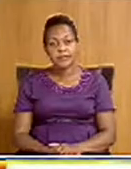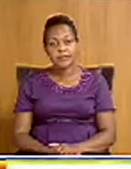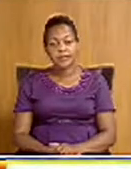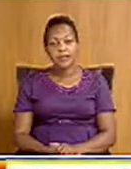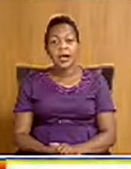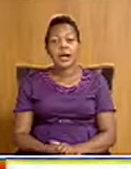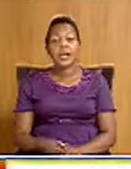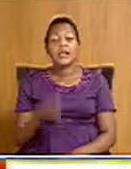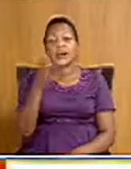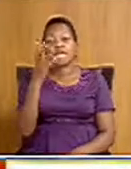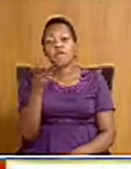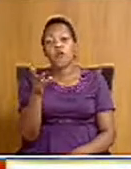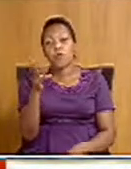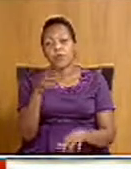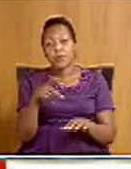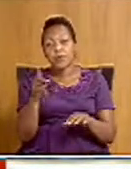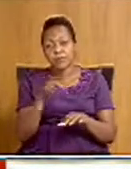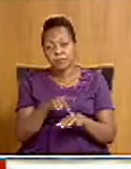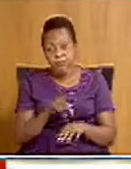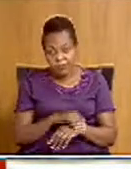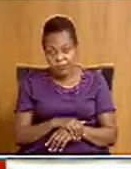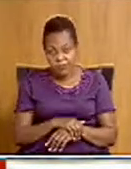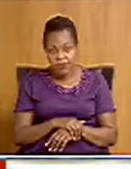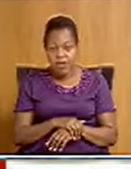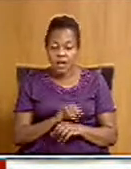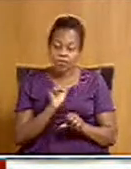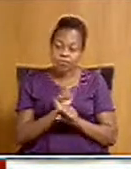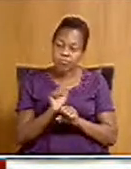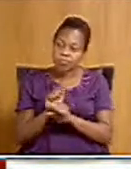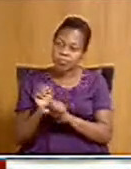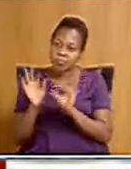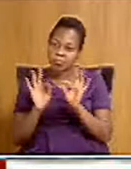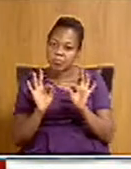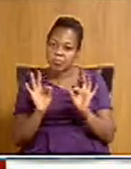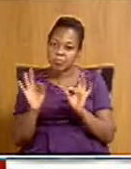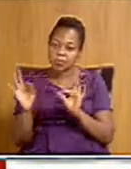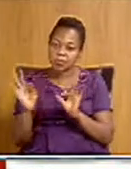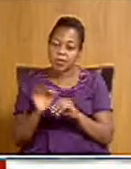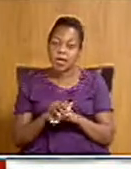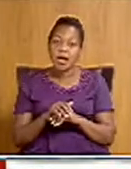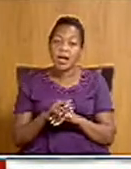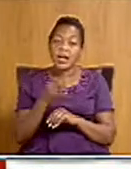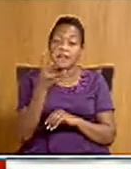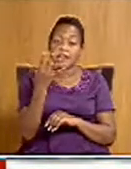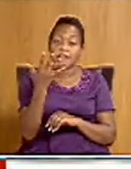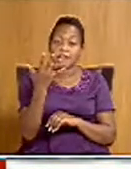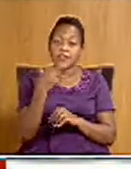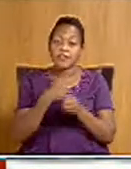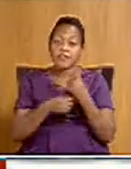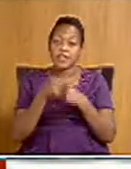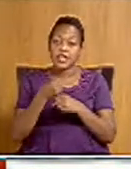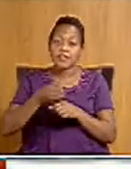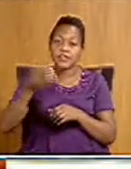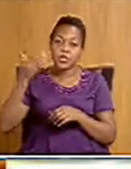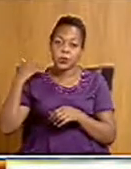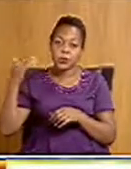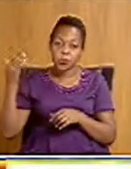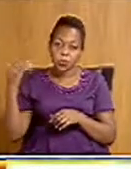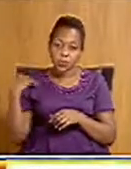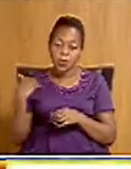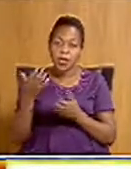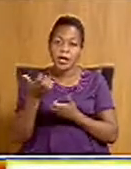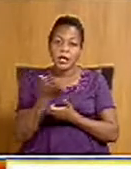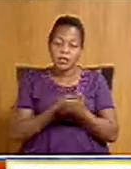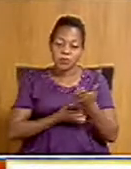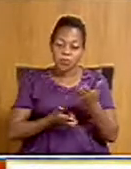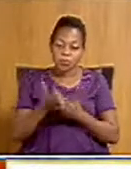The four principles have served us well. In the last 35 years, the